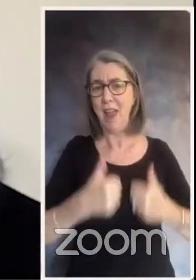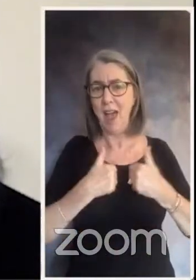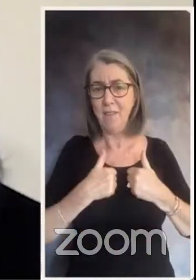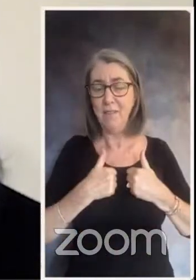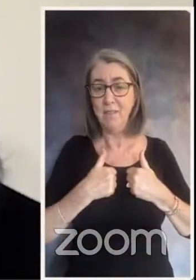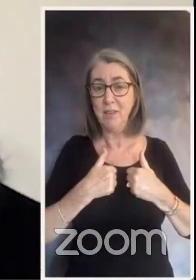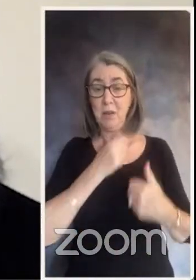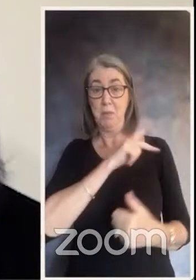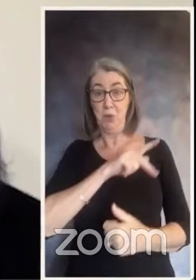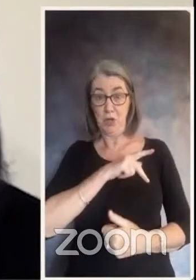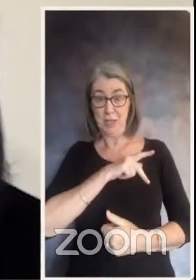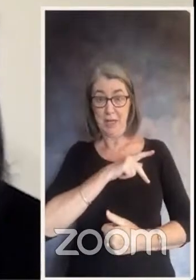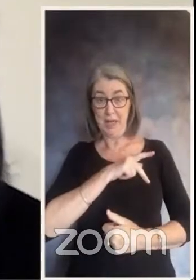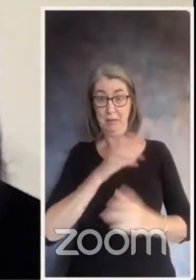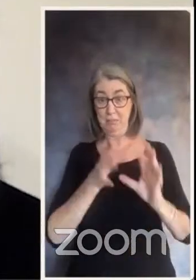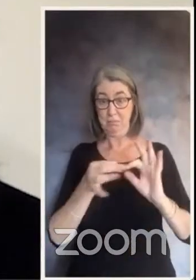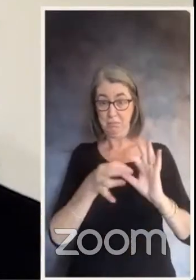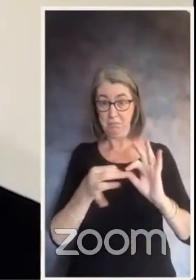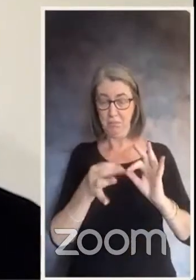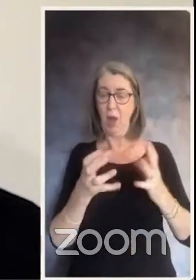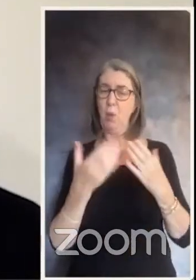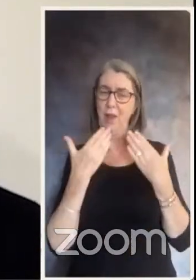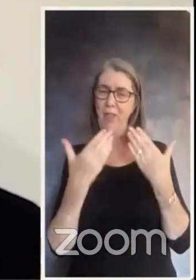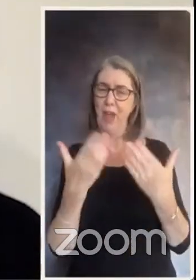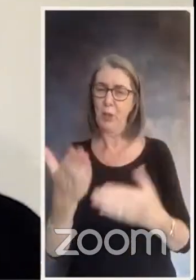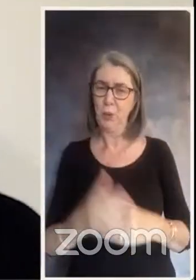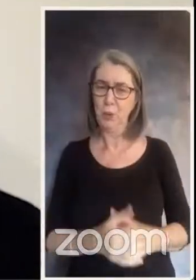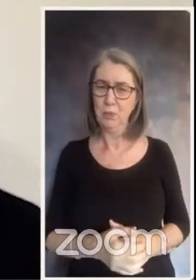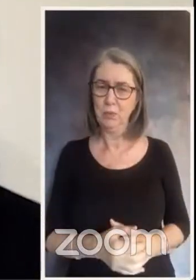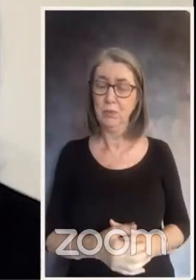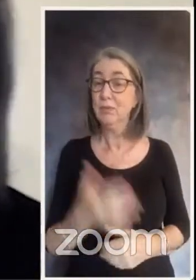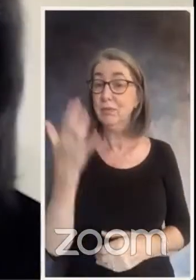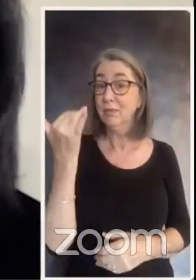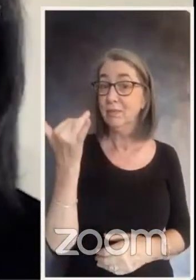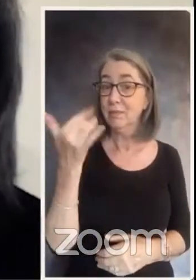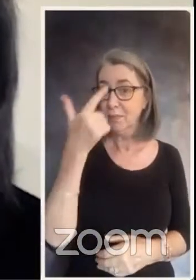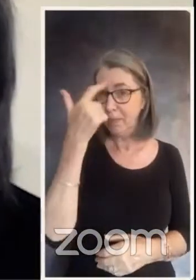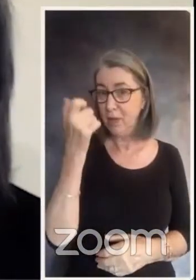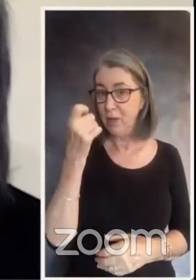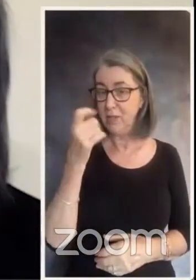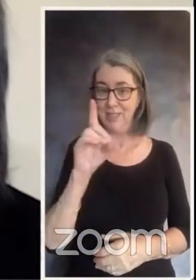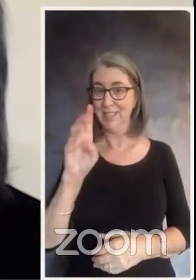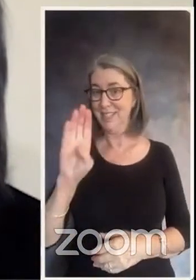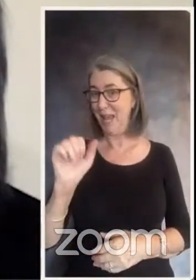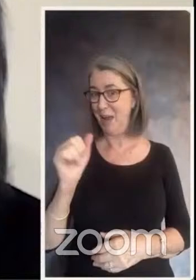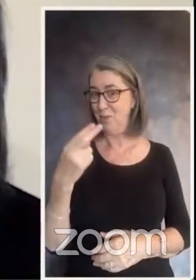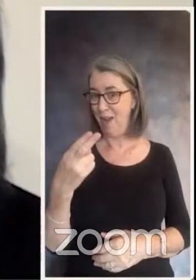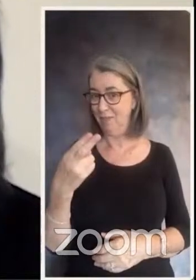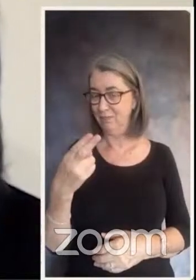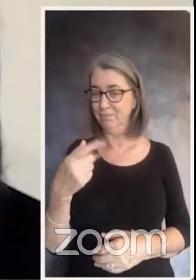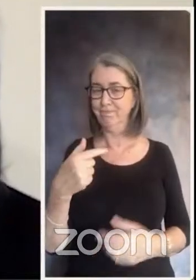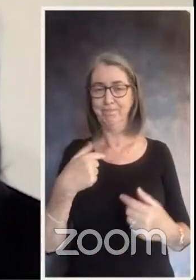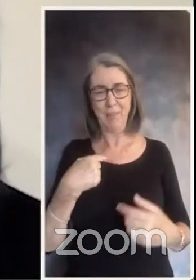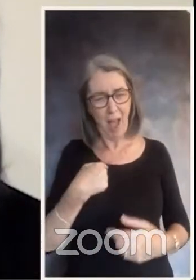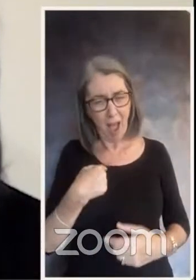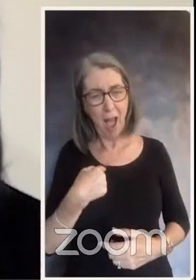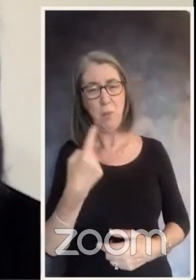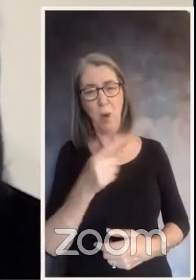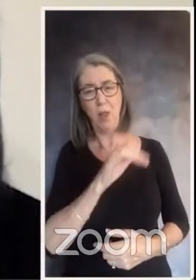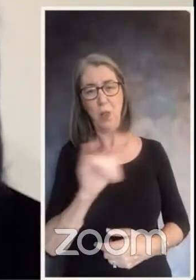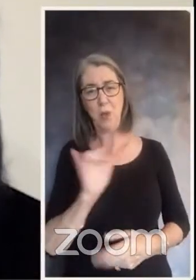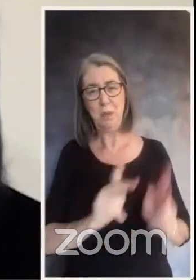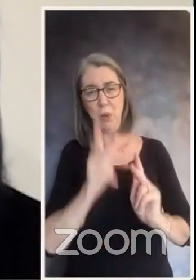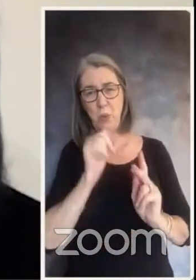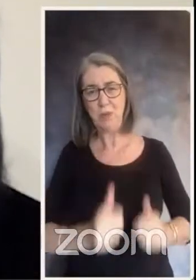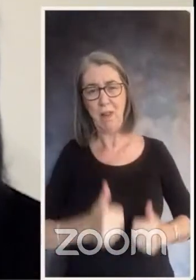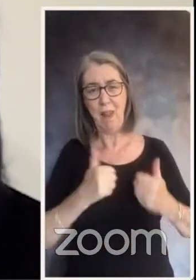lives. On a personal note, I also want to thank you because, Deborah, I am